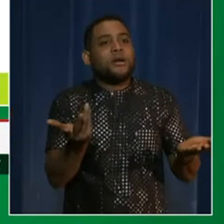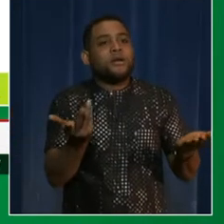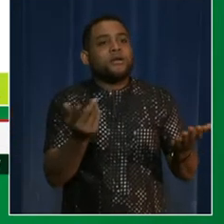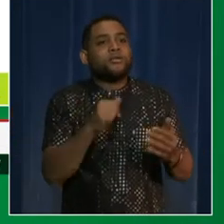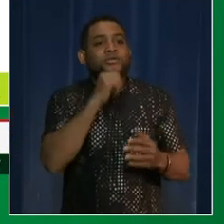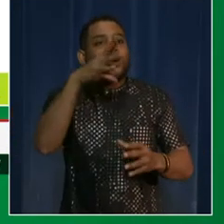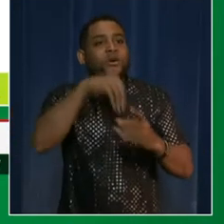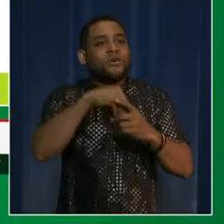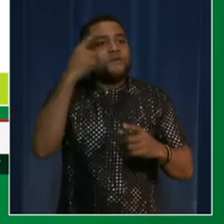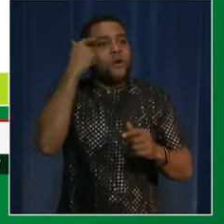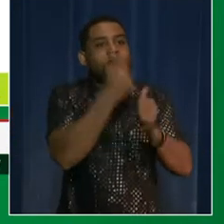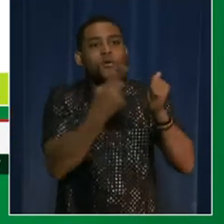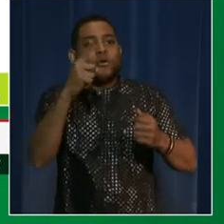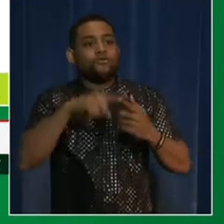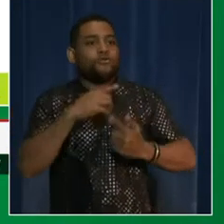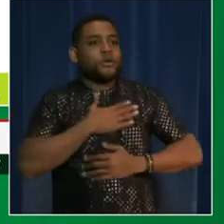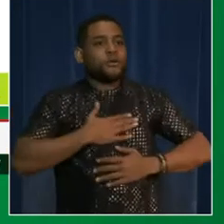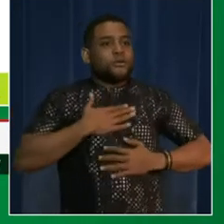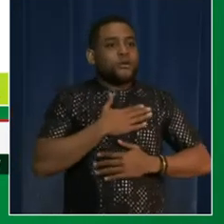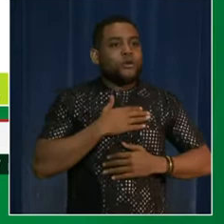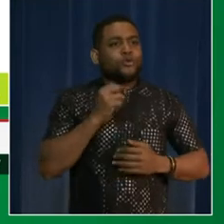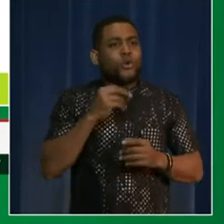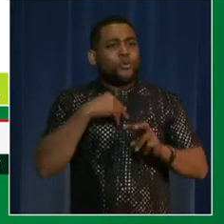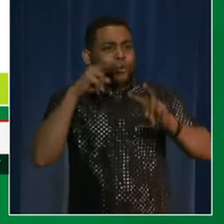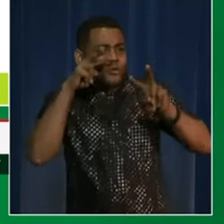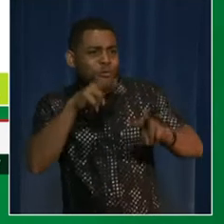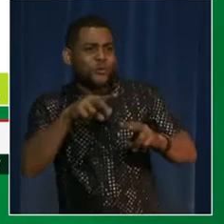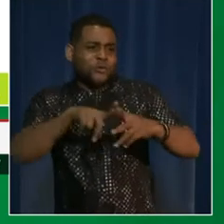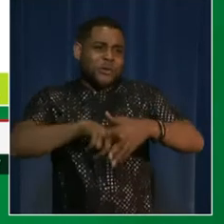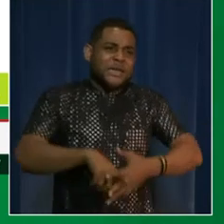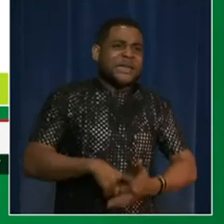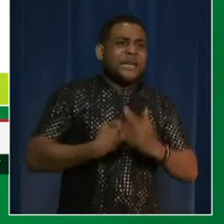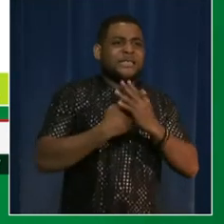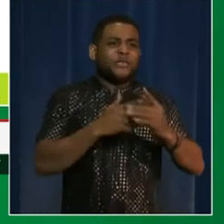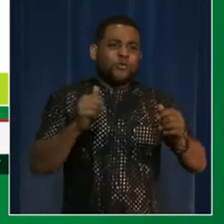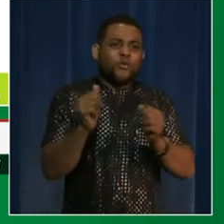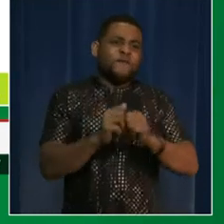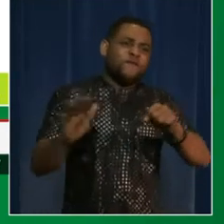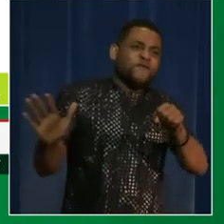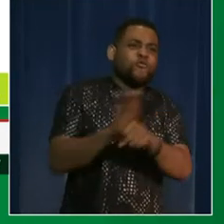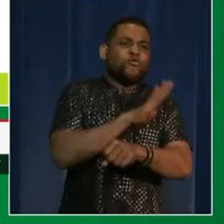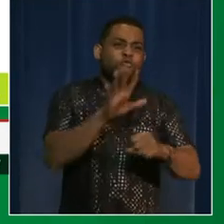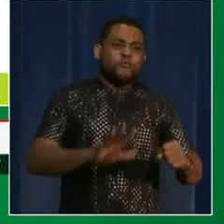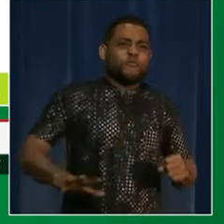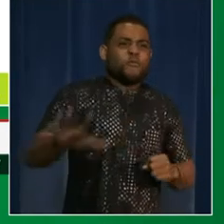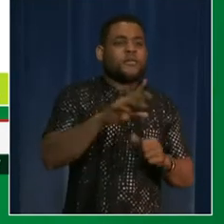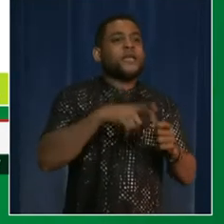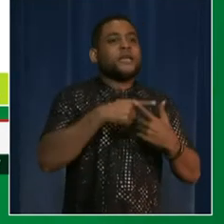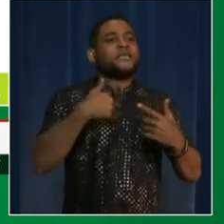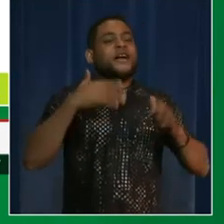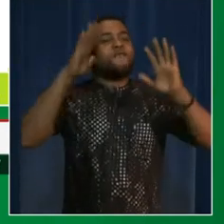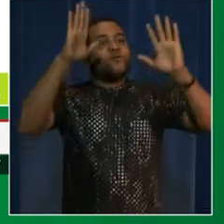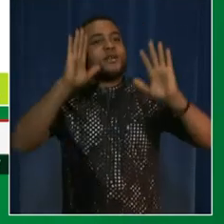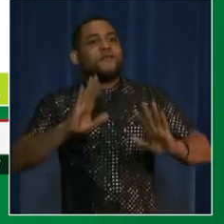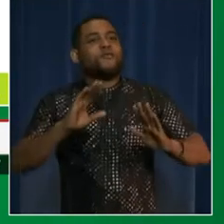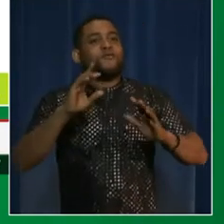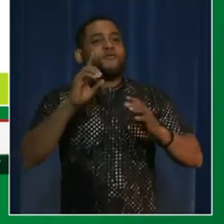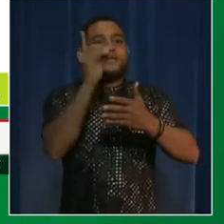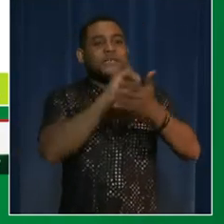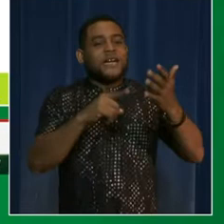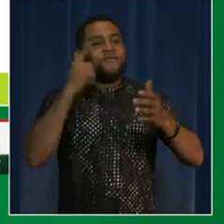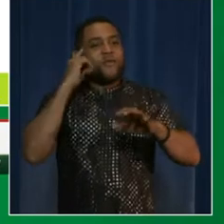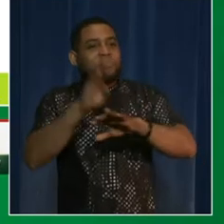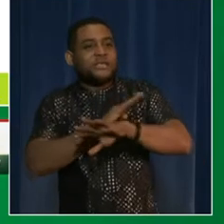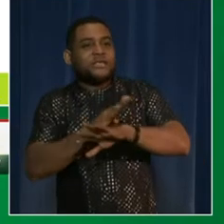green space. So we're looking at activating the entire parcel, and we have a wonderful design firm on board. The community, we had 100